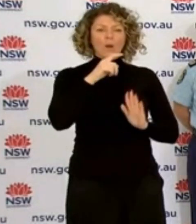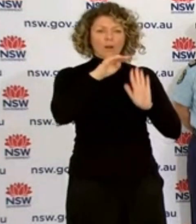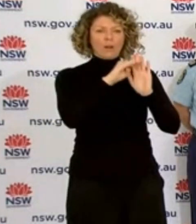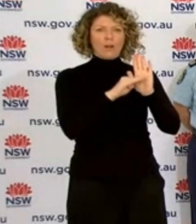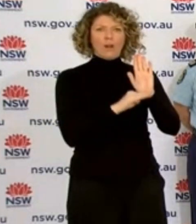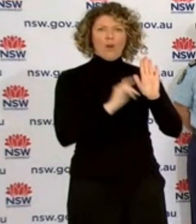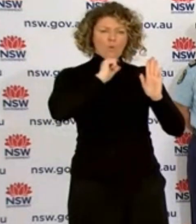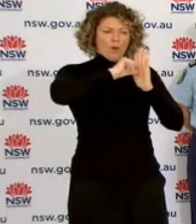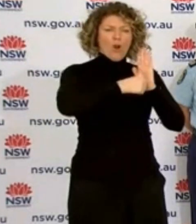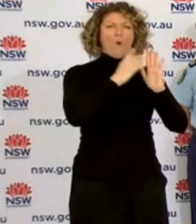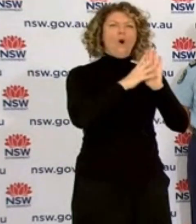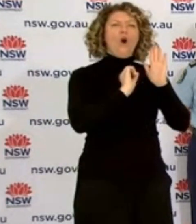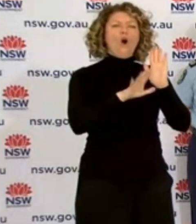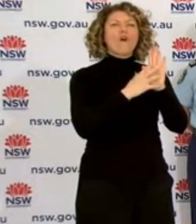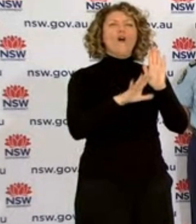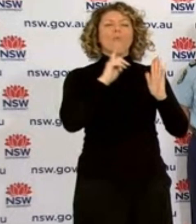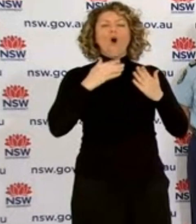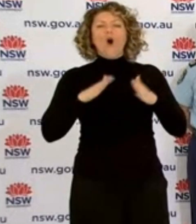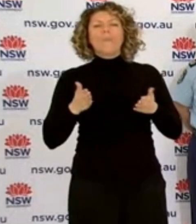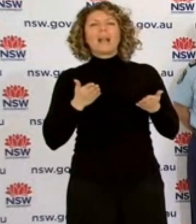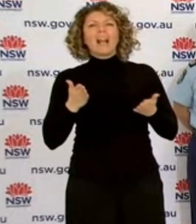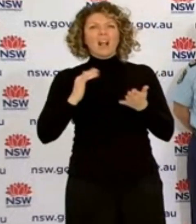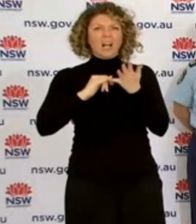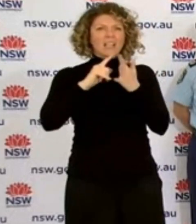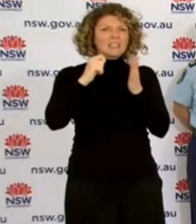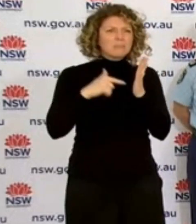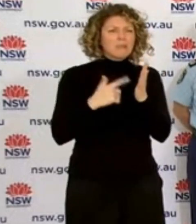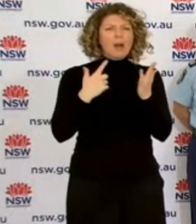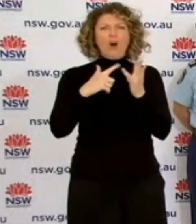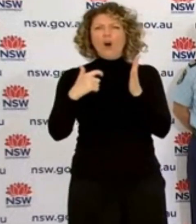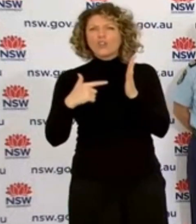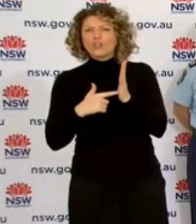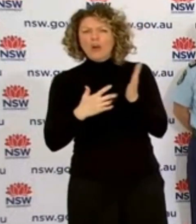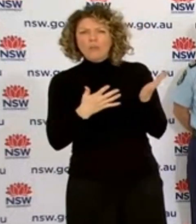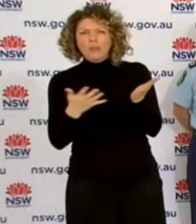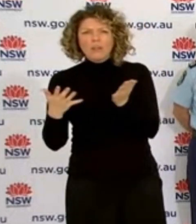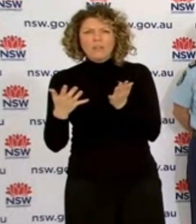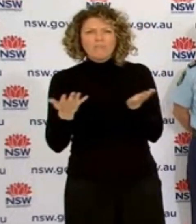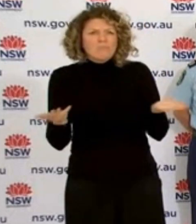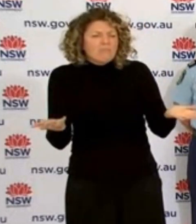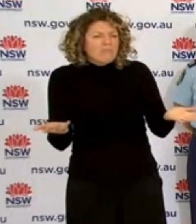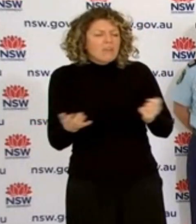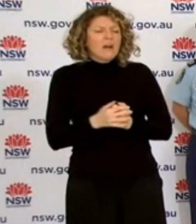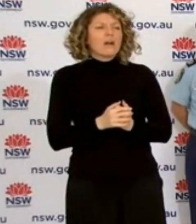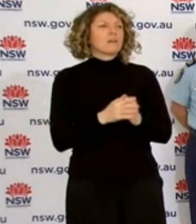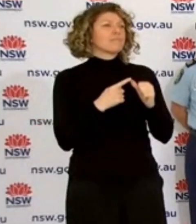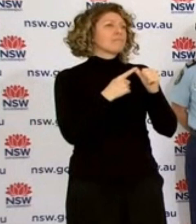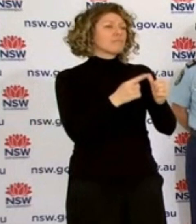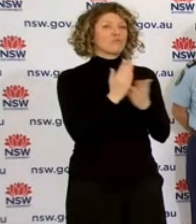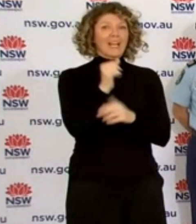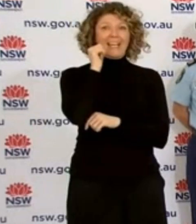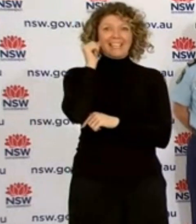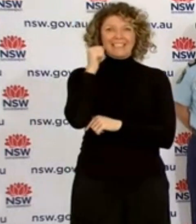and October with cases so high? Honestly, we can't do that. Can I say yesterday was an absolute wake-up call, and as Dr. Chant